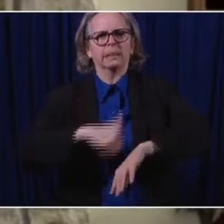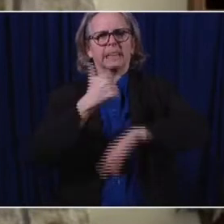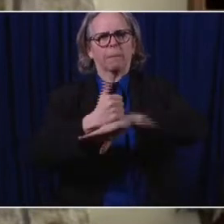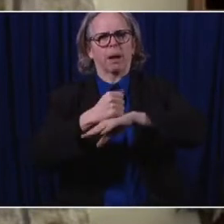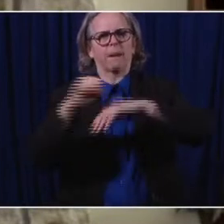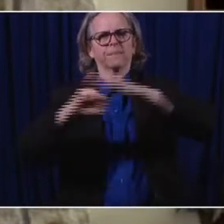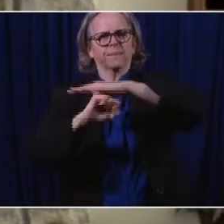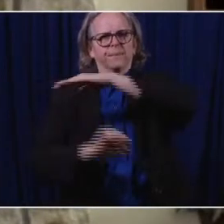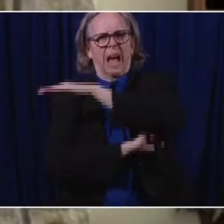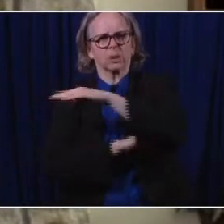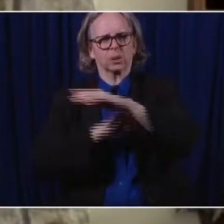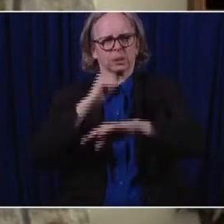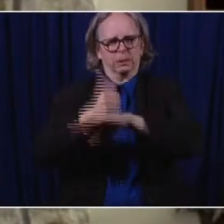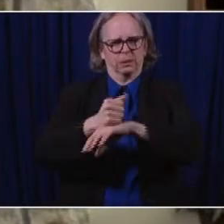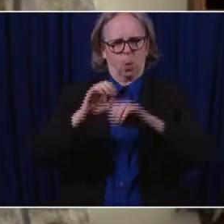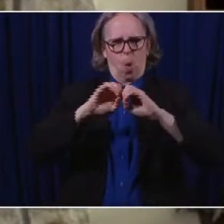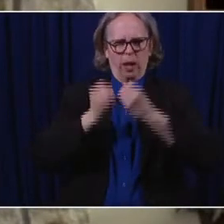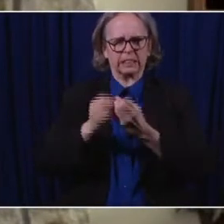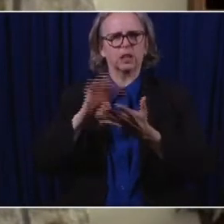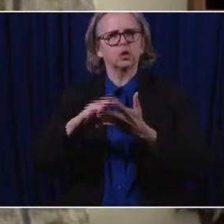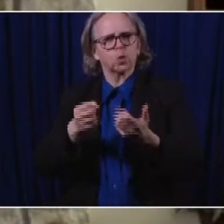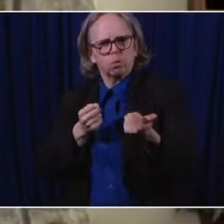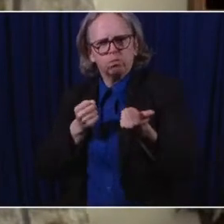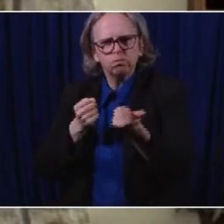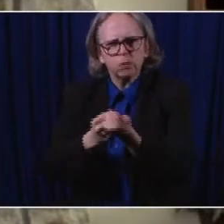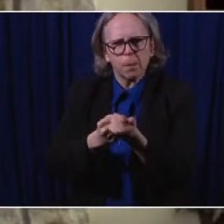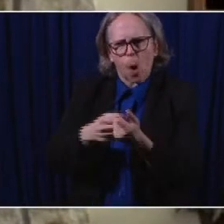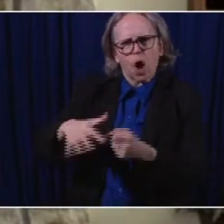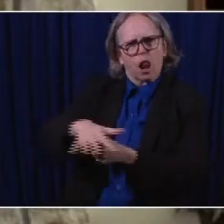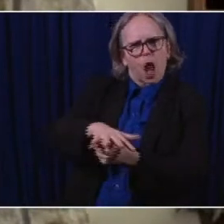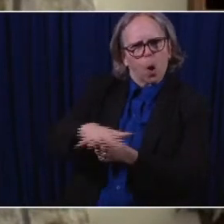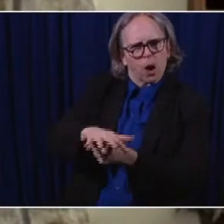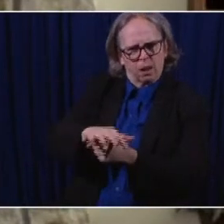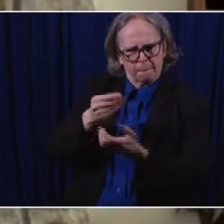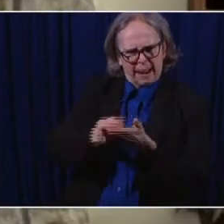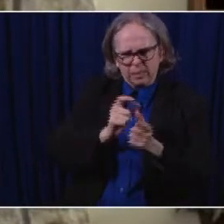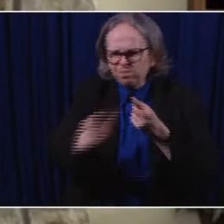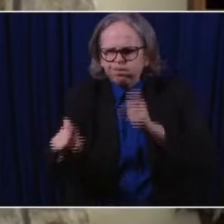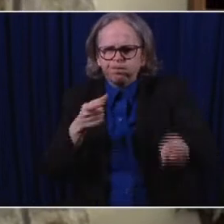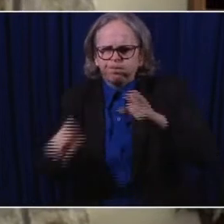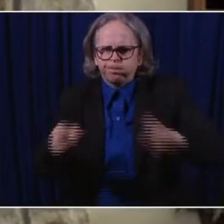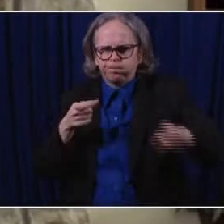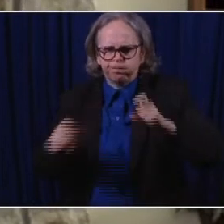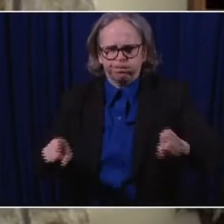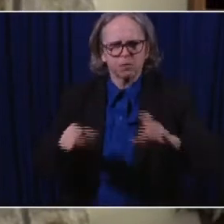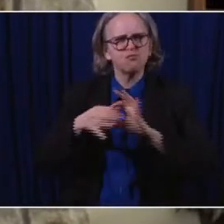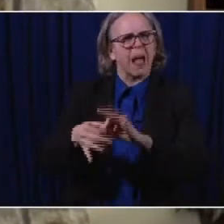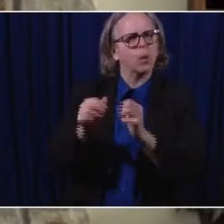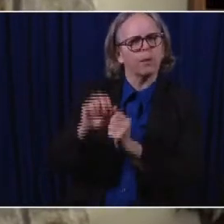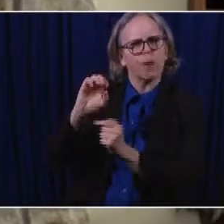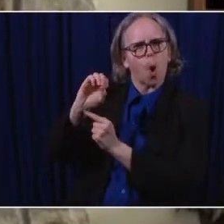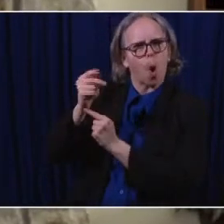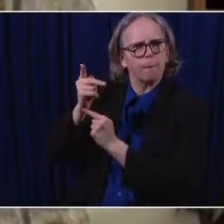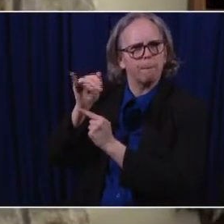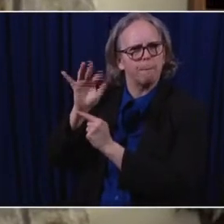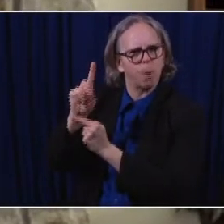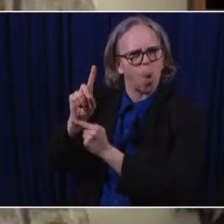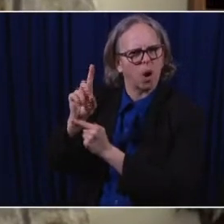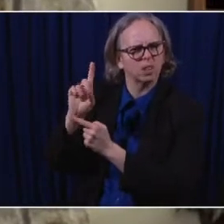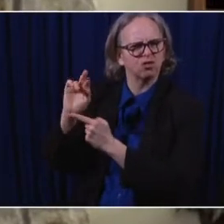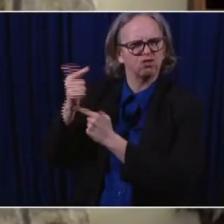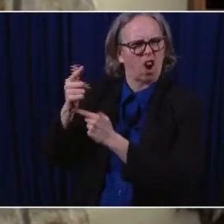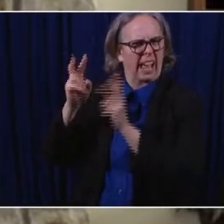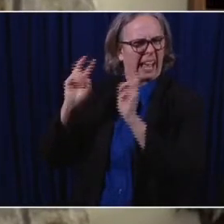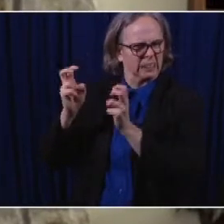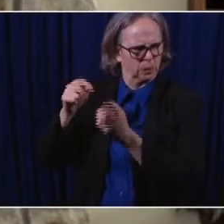large, people at the local level, have a great deal of say in regard to designing how this money is going to be spent,